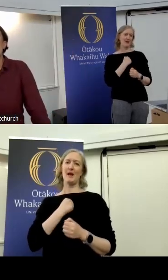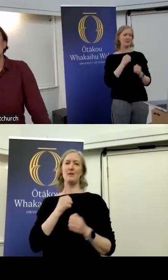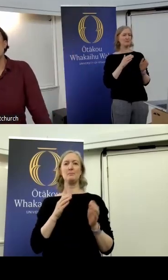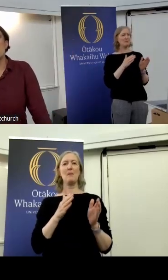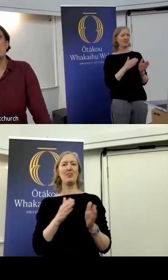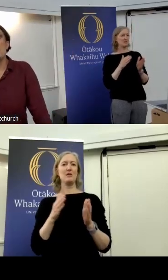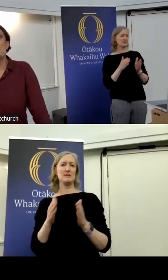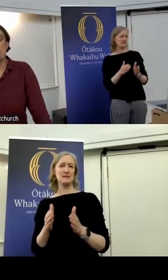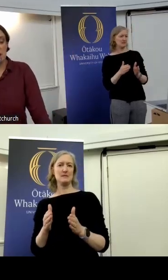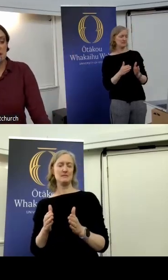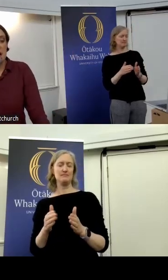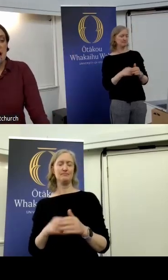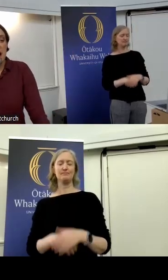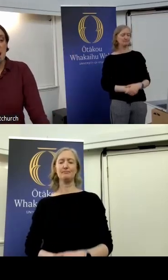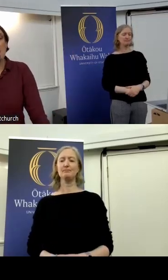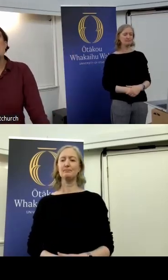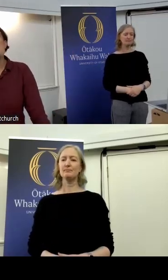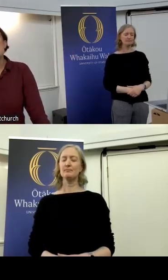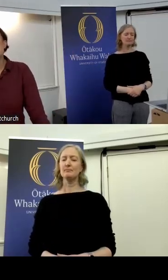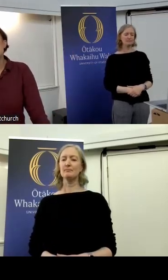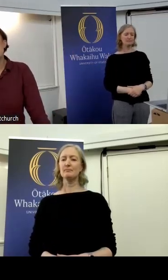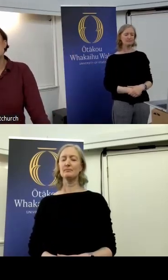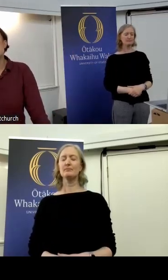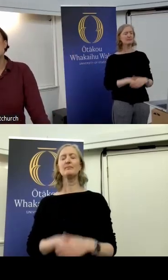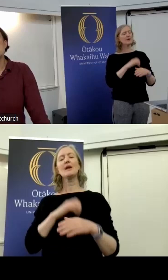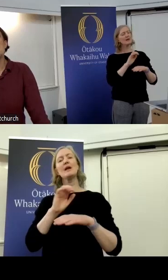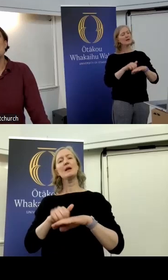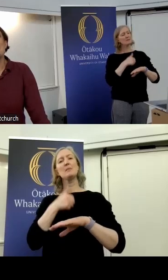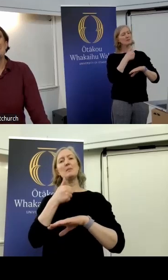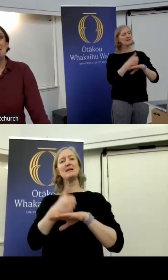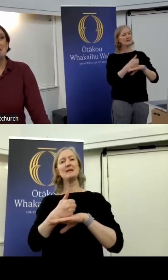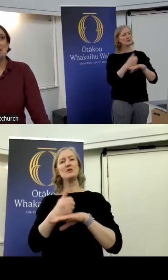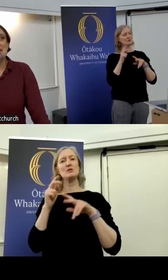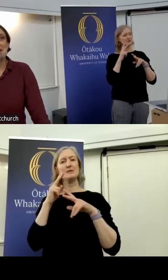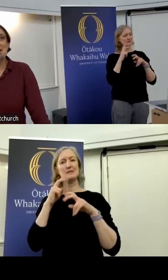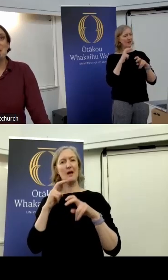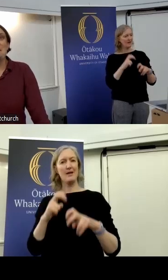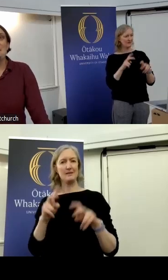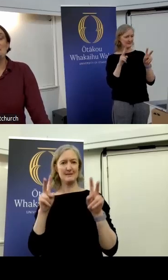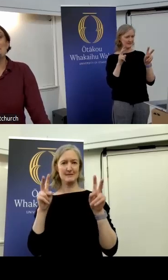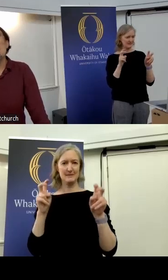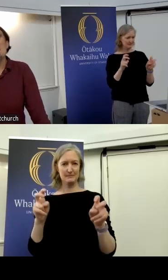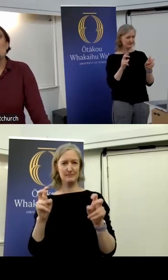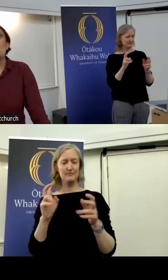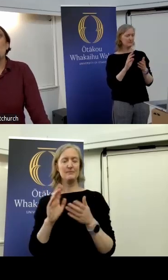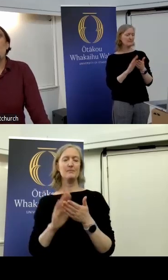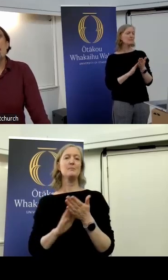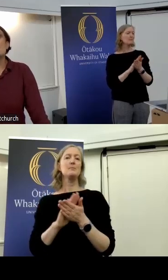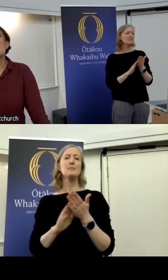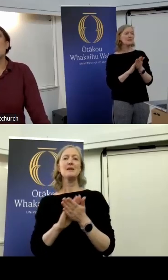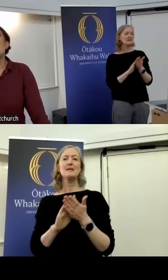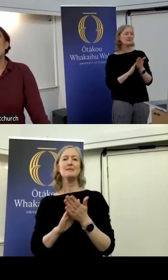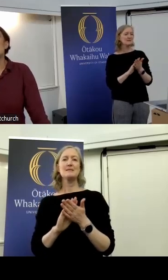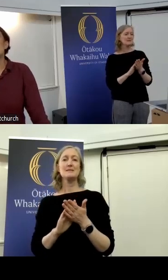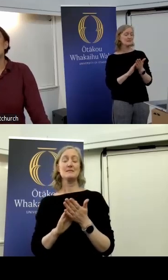methodology for this project. Implementation science is the study of